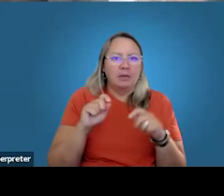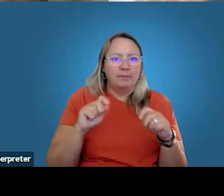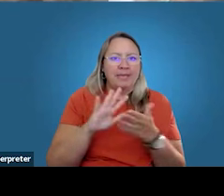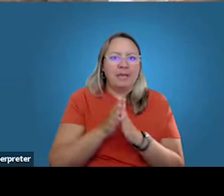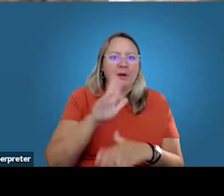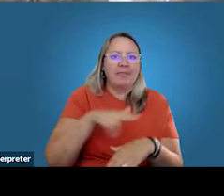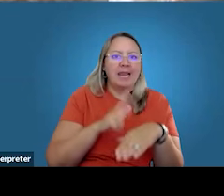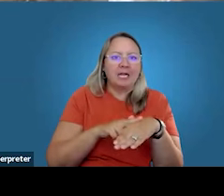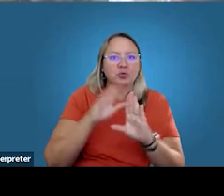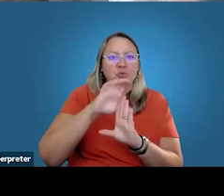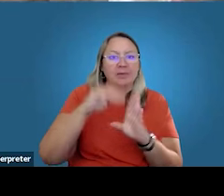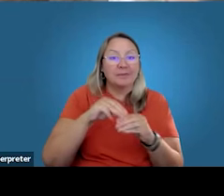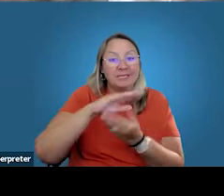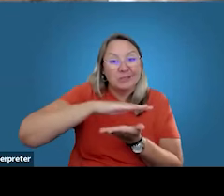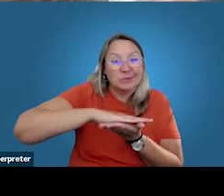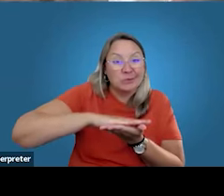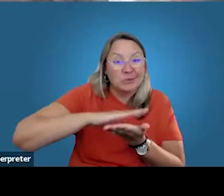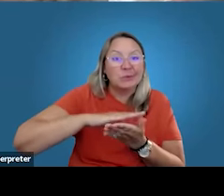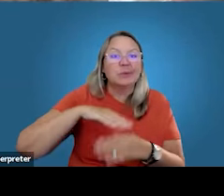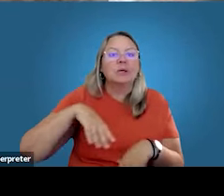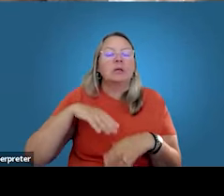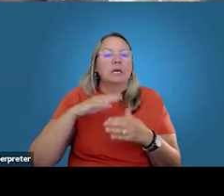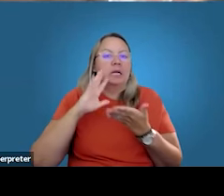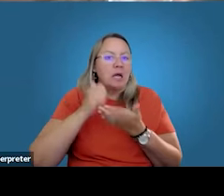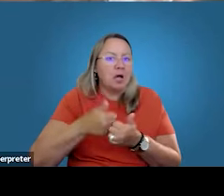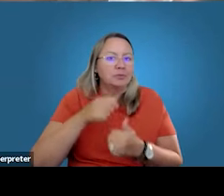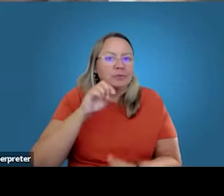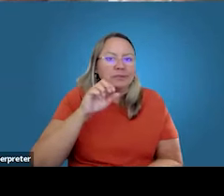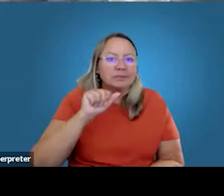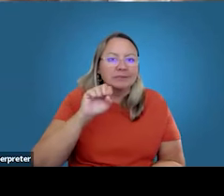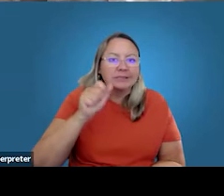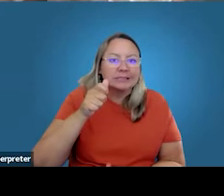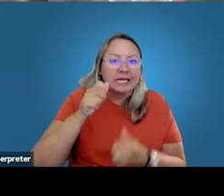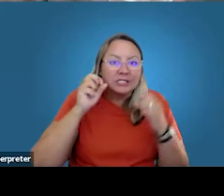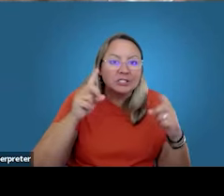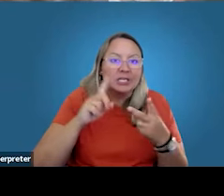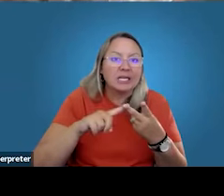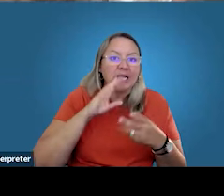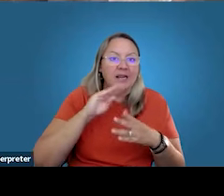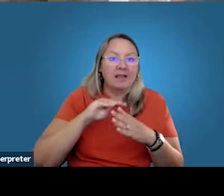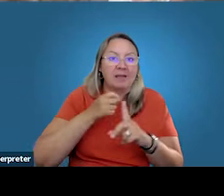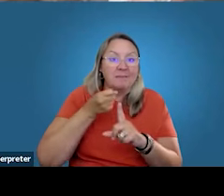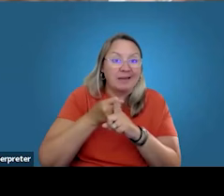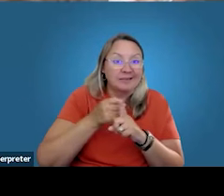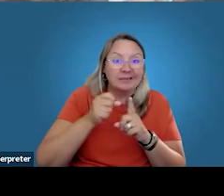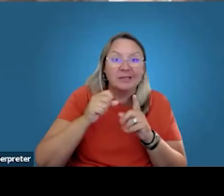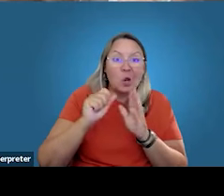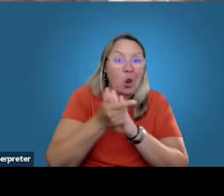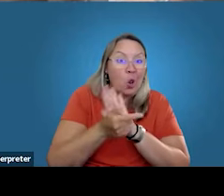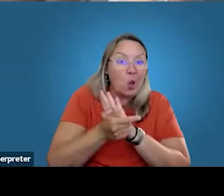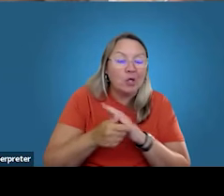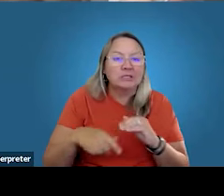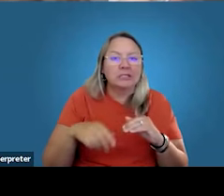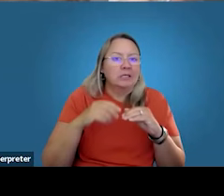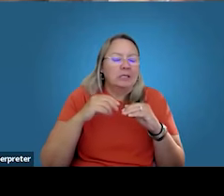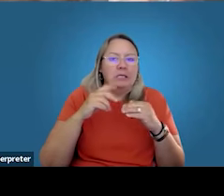of the national curriculum in schools in health and sex education. It affected legislation in terms of how online environments are controlled